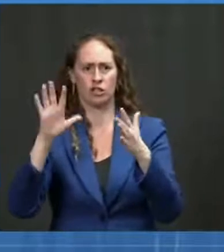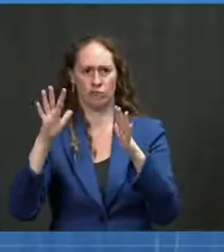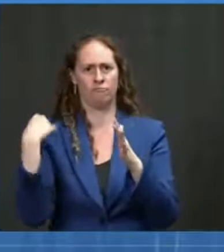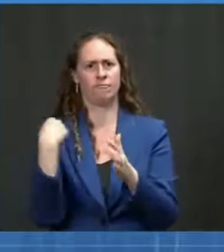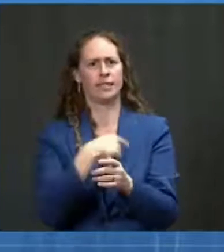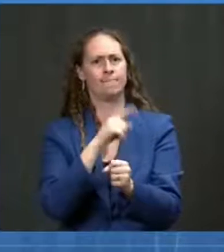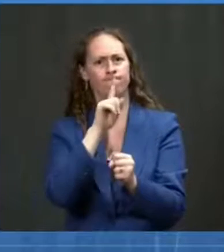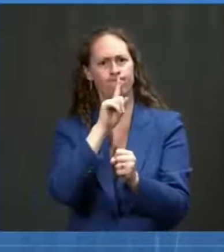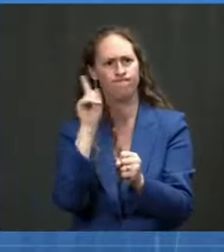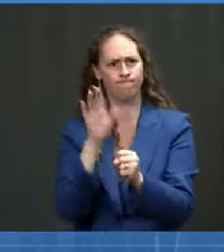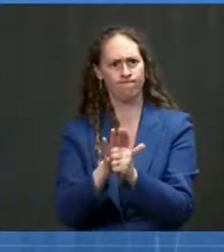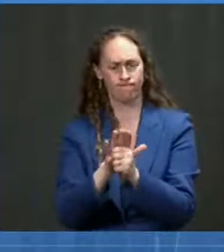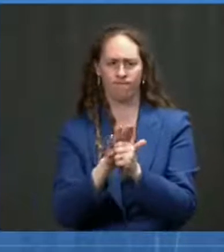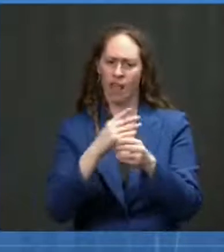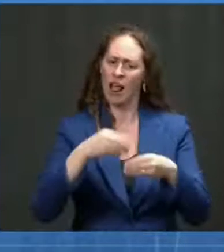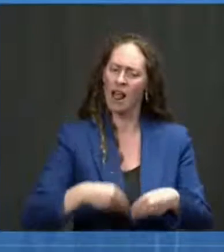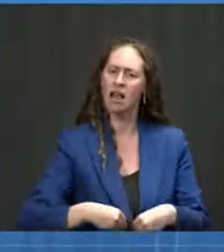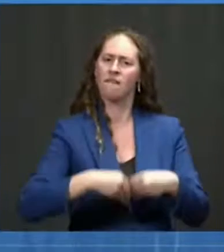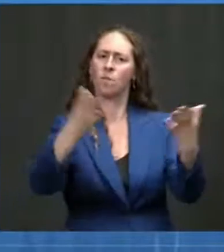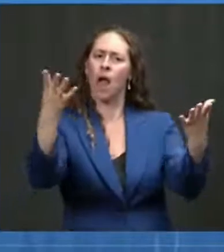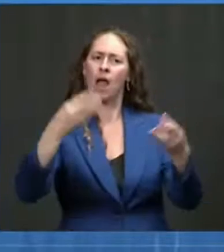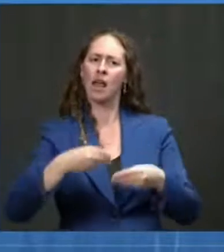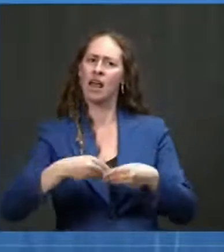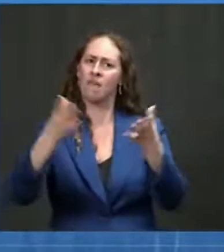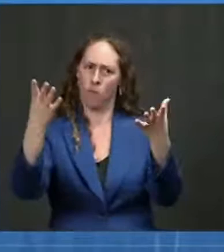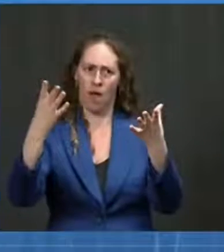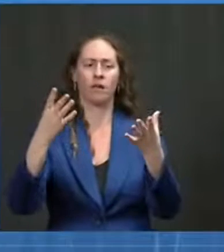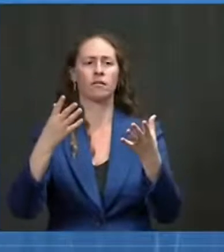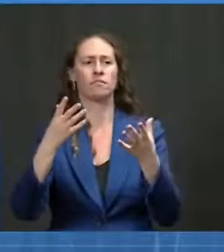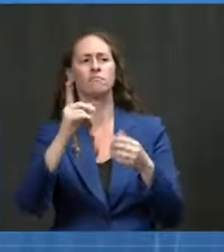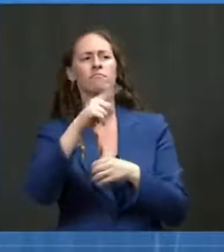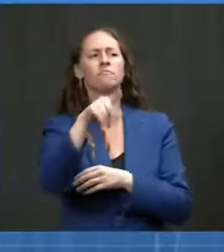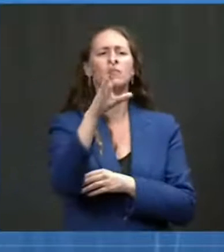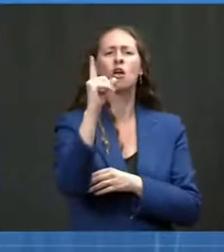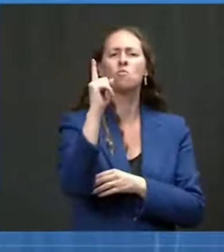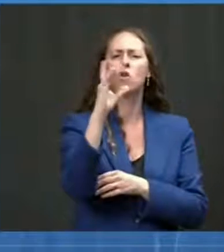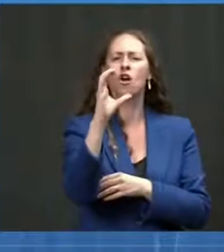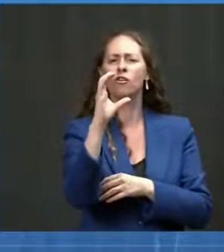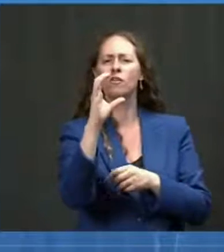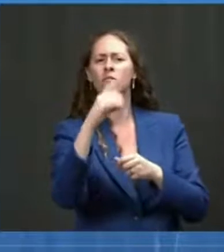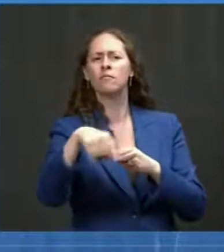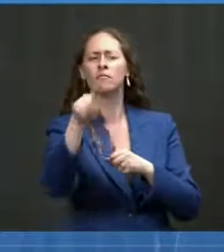donate to 100 low and lower middle income countries in need.